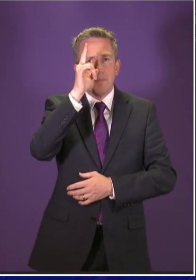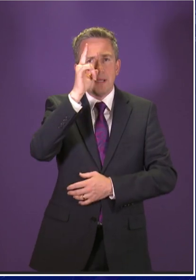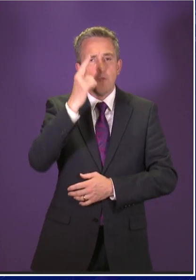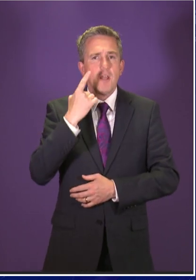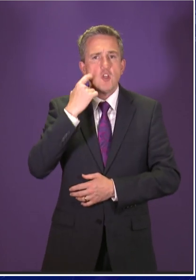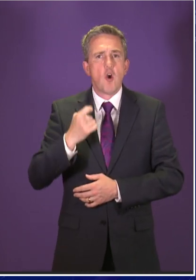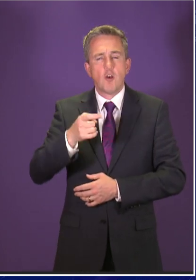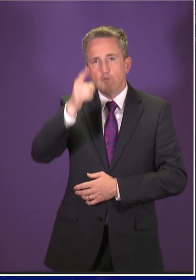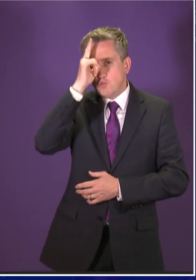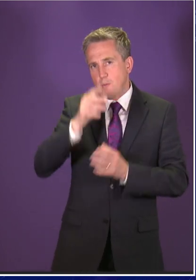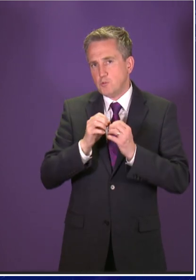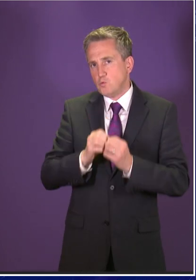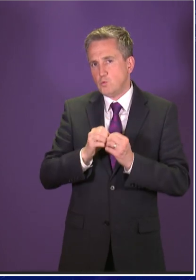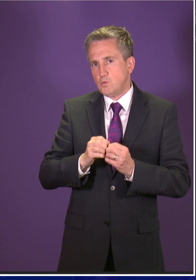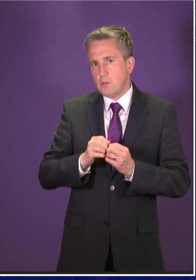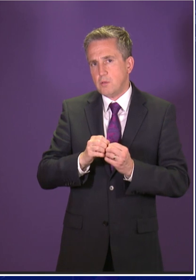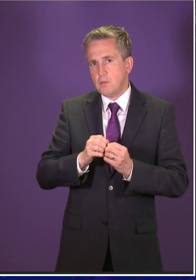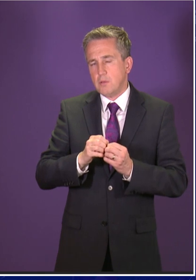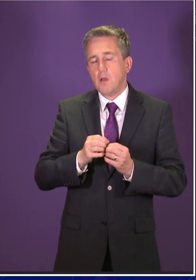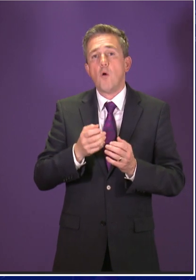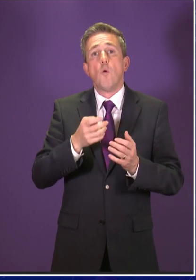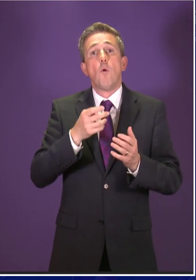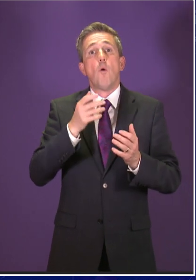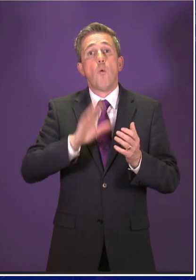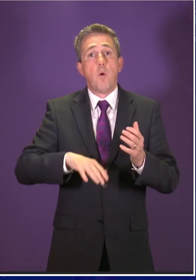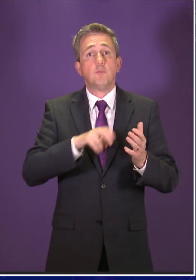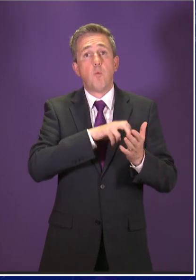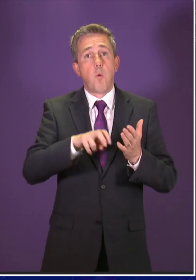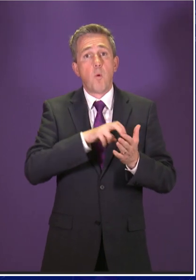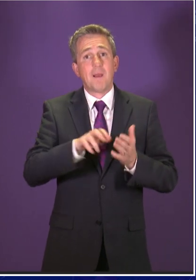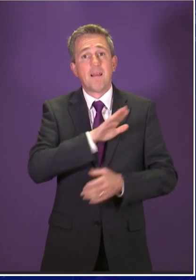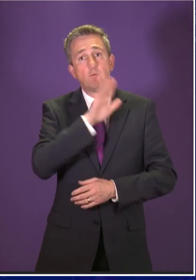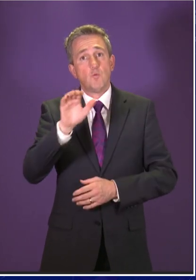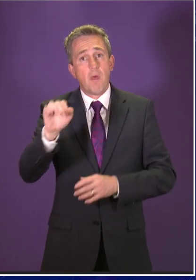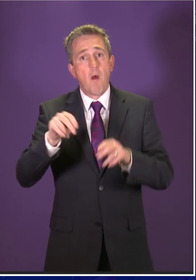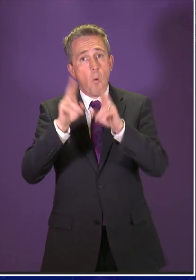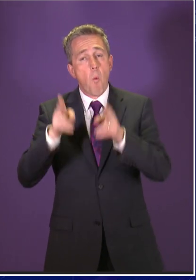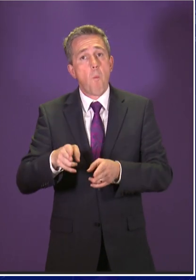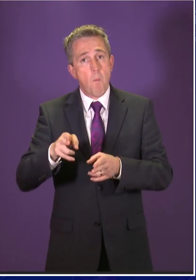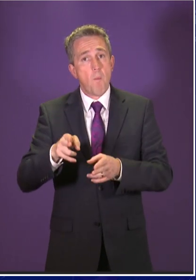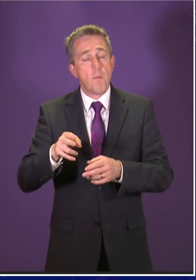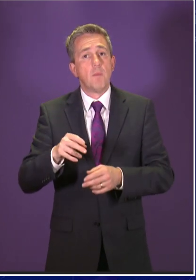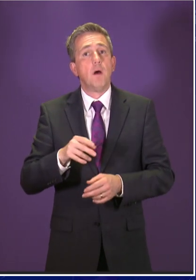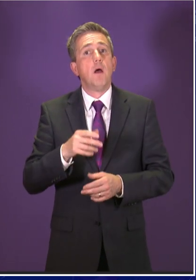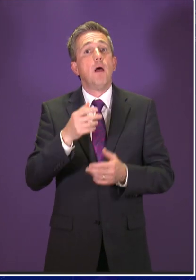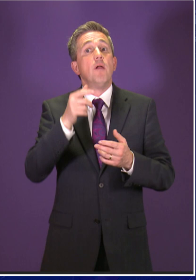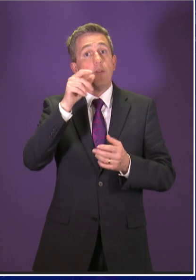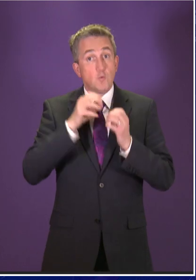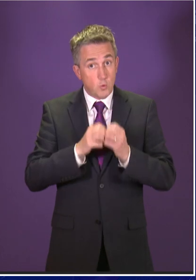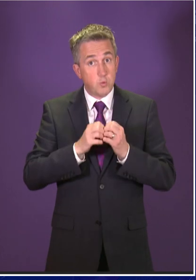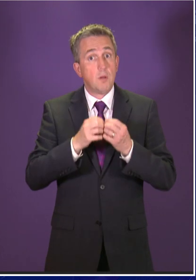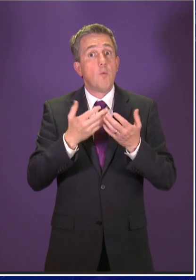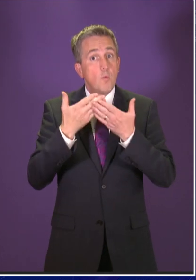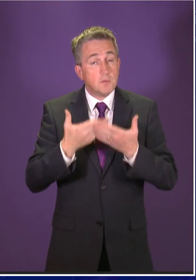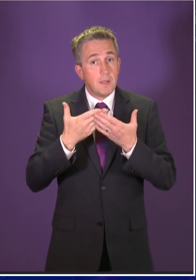German student was making his way home from Stotterfeld to Erfurt, where he was in school studying law.